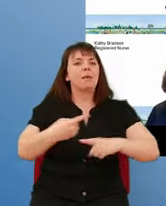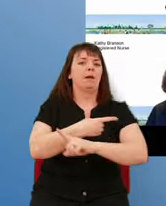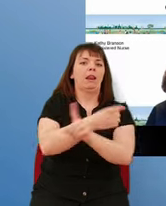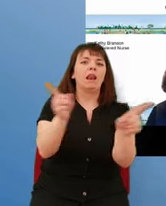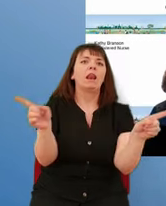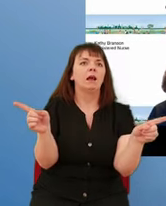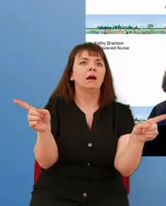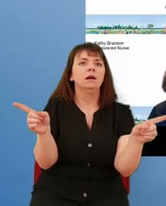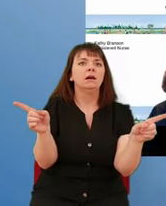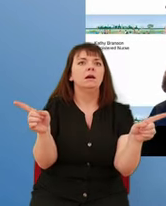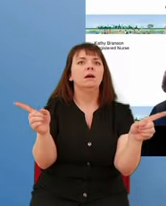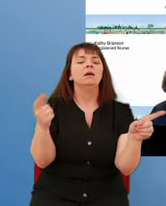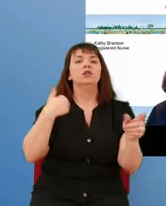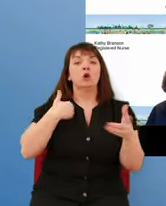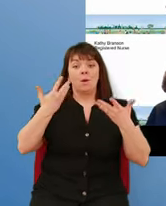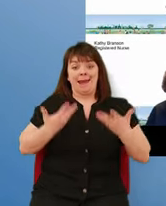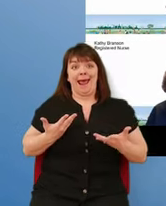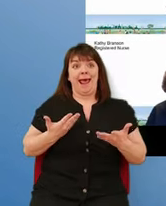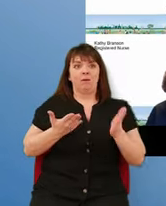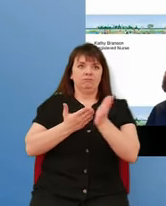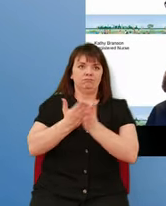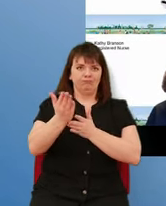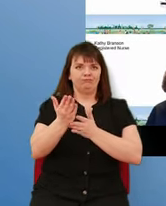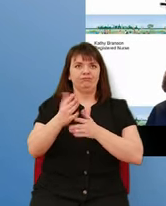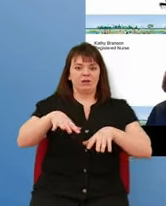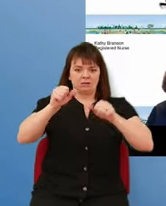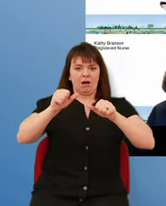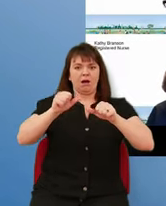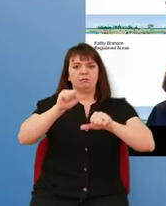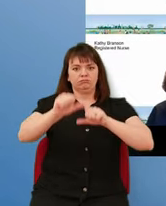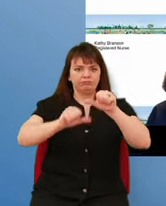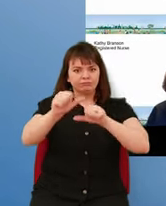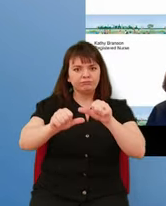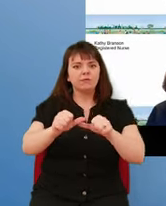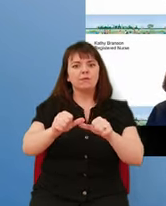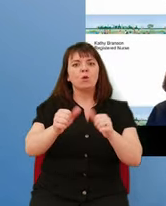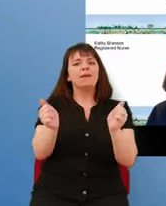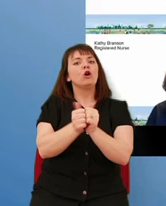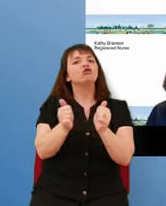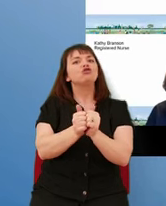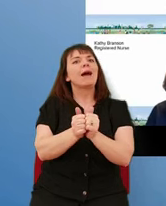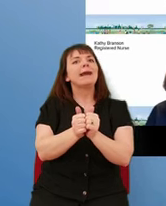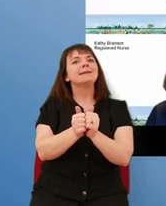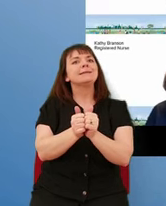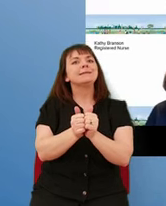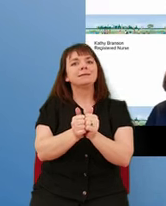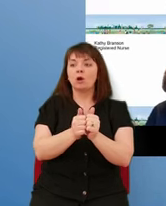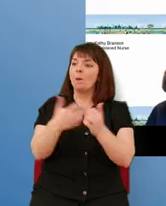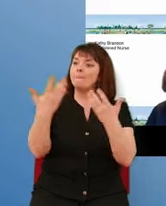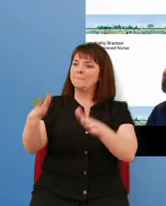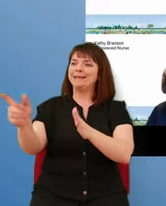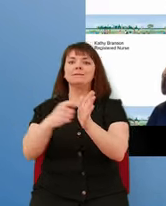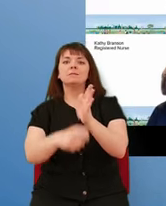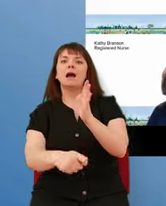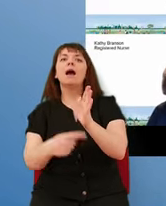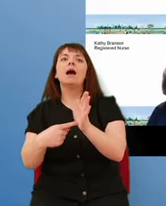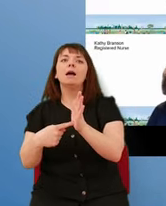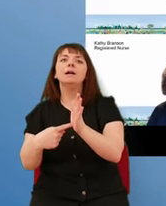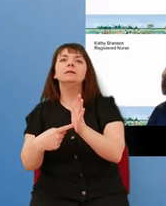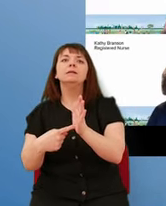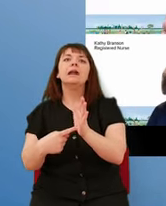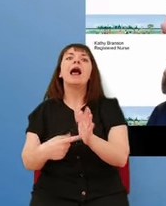signed up. And then we're into kind of mobilisation of ongoing contractual and financial management of how we're going to manage these contracts